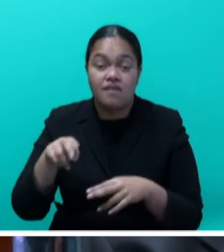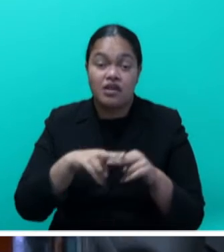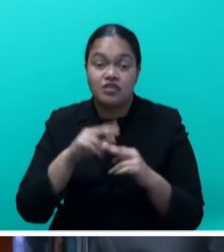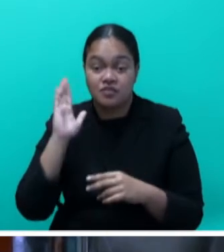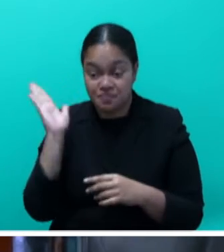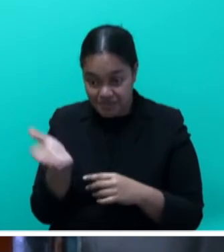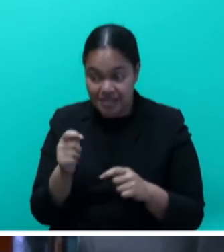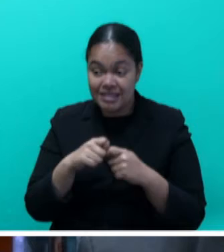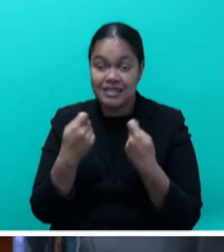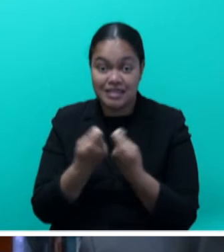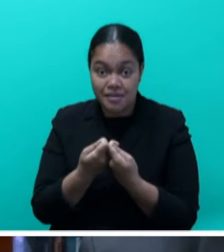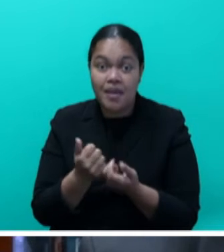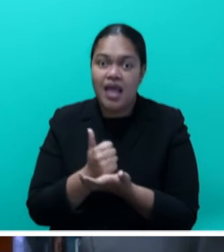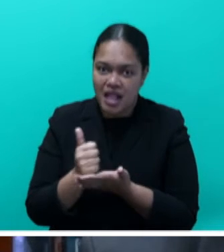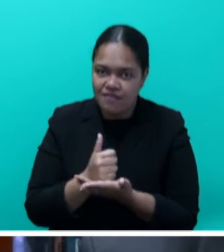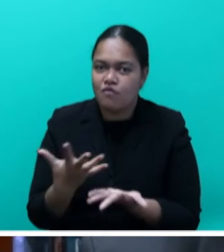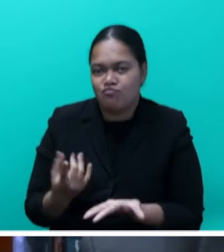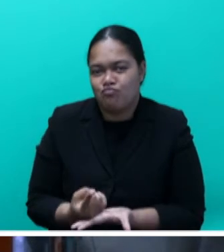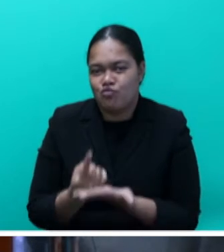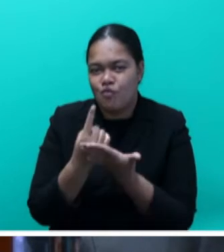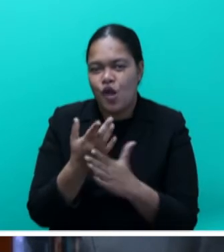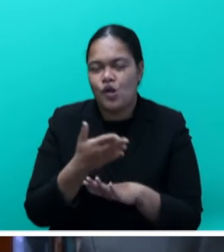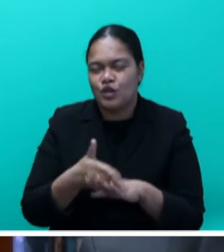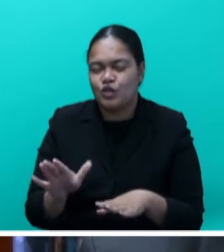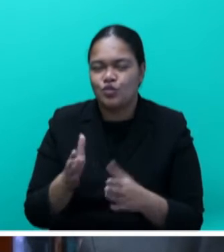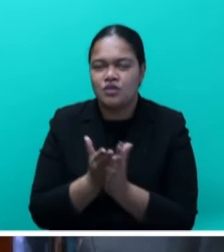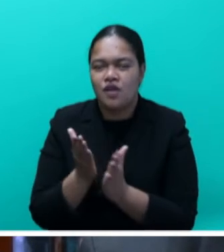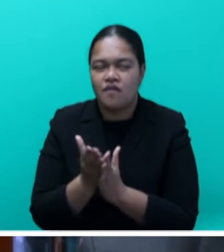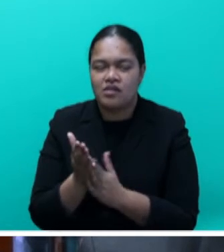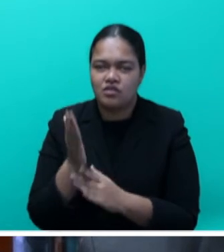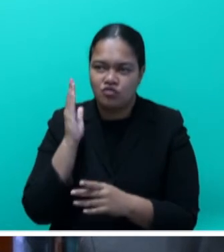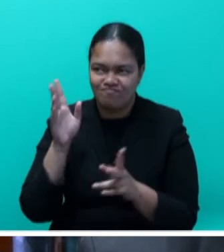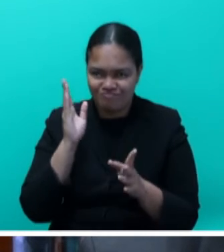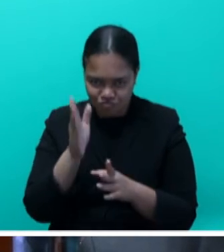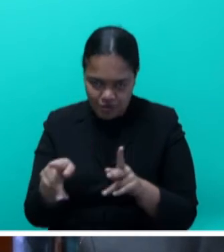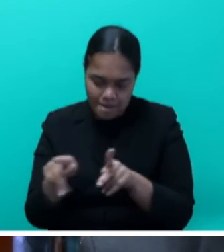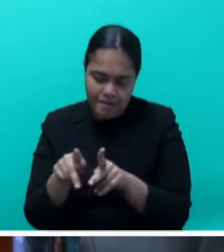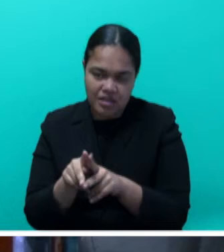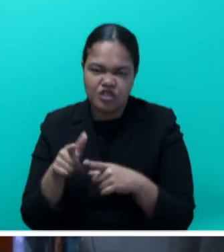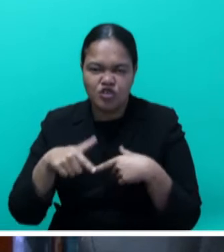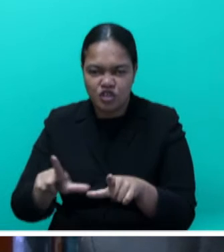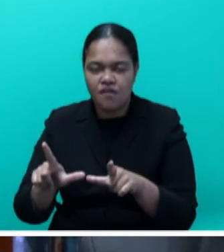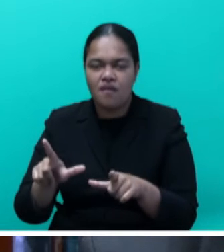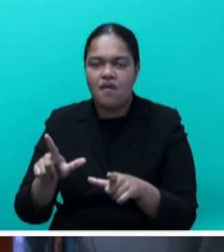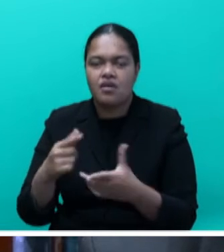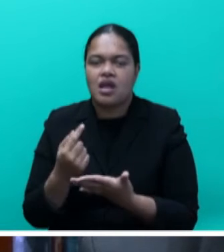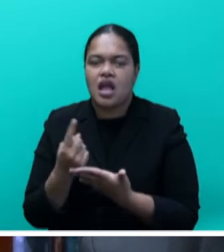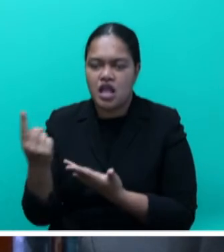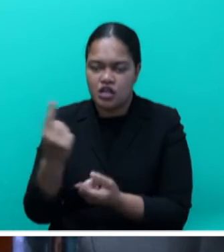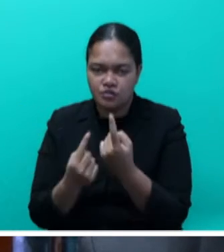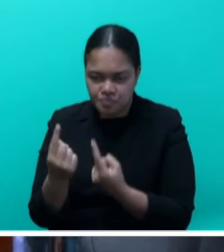sales team has also been actively promoting the new Dallas service through its trade partners, including travel agents, travel wholesalers like